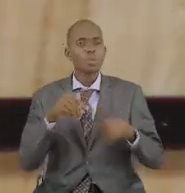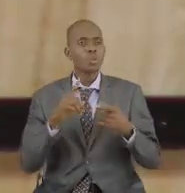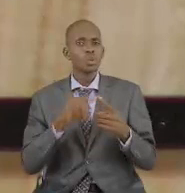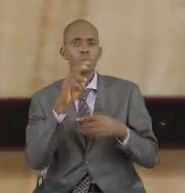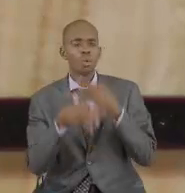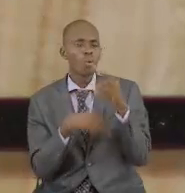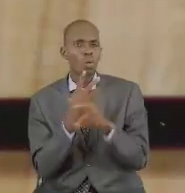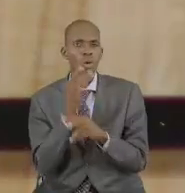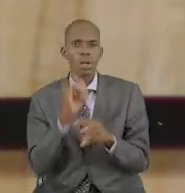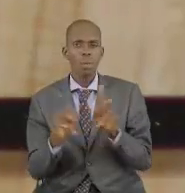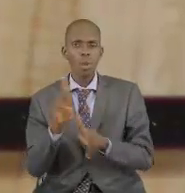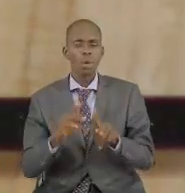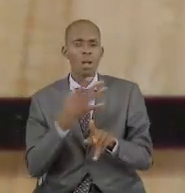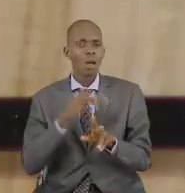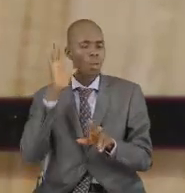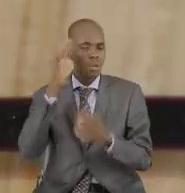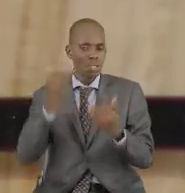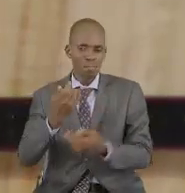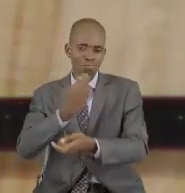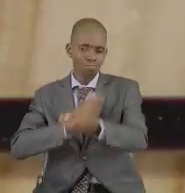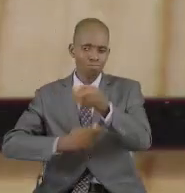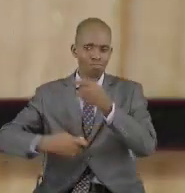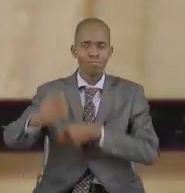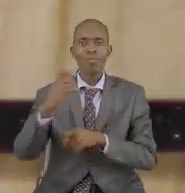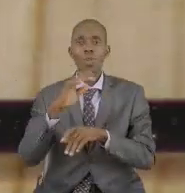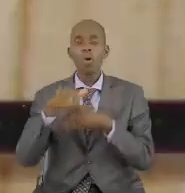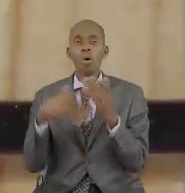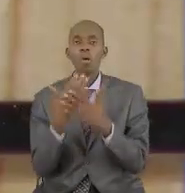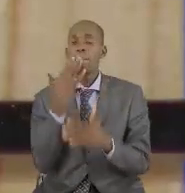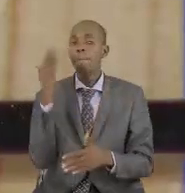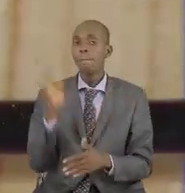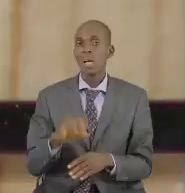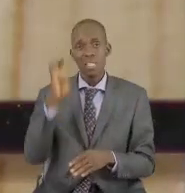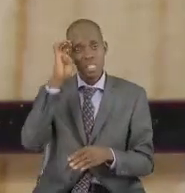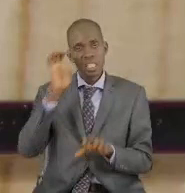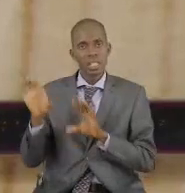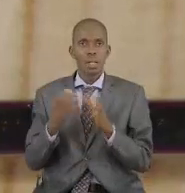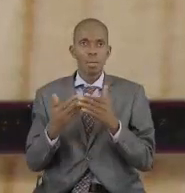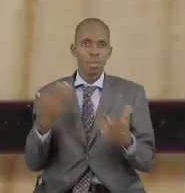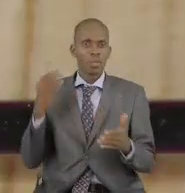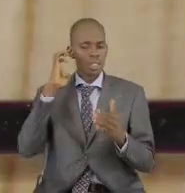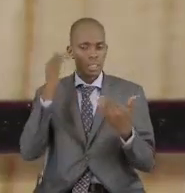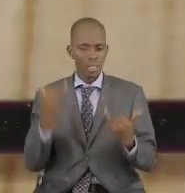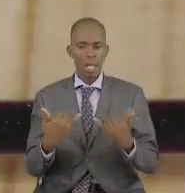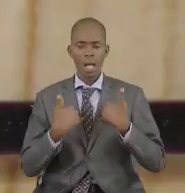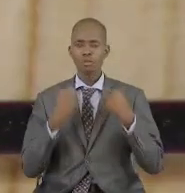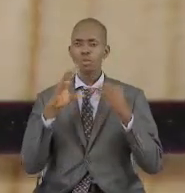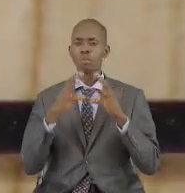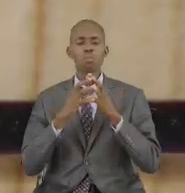it will reverse all the evil he had done. He had so much love for God and so